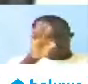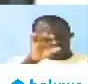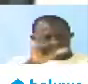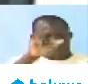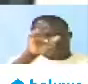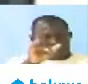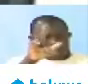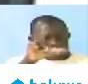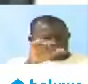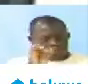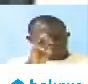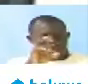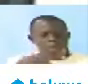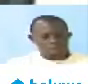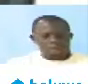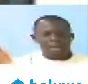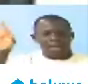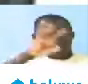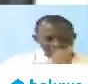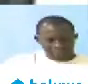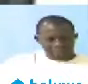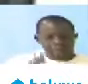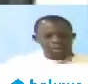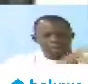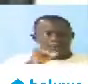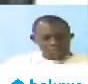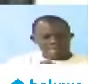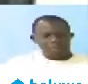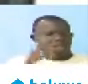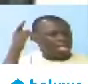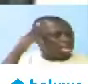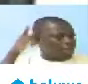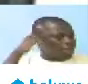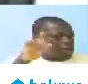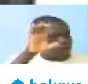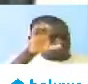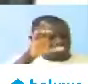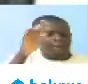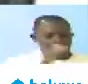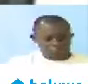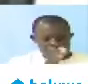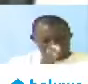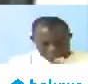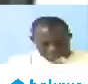biratara. When he left and went. Arra ndolbe kampo nyin kono. At that time we were in the camp.